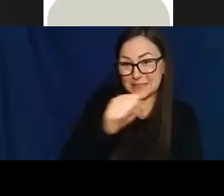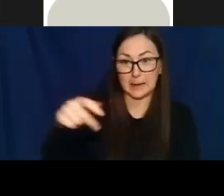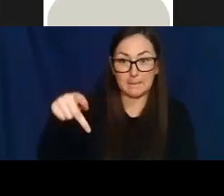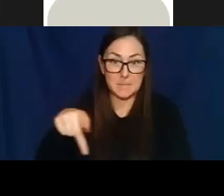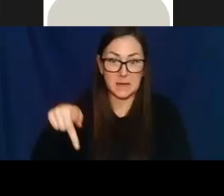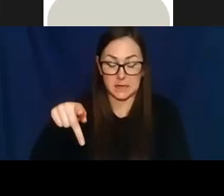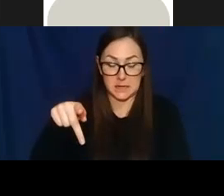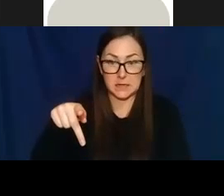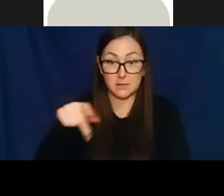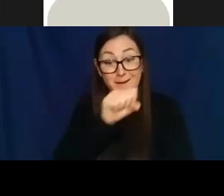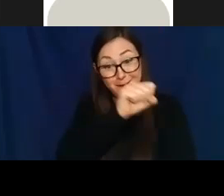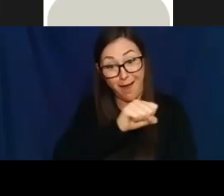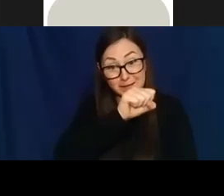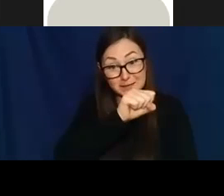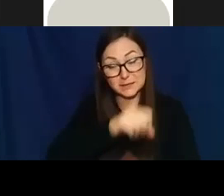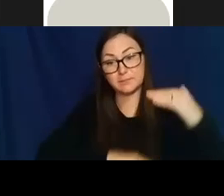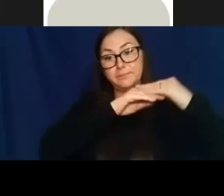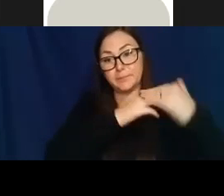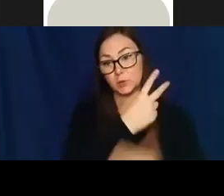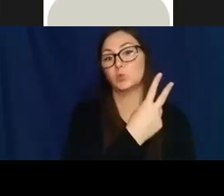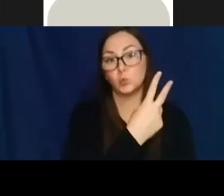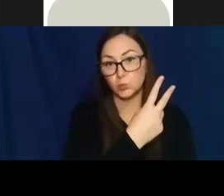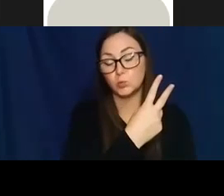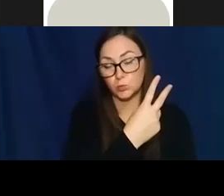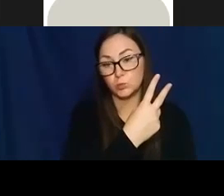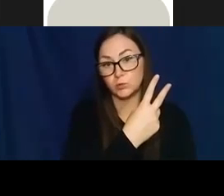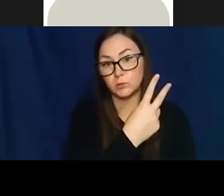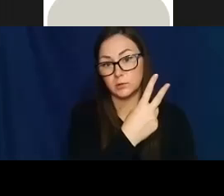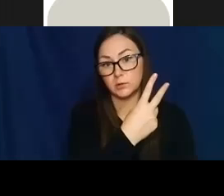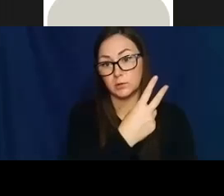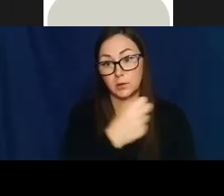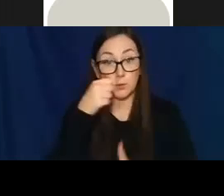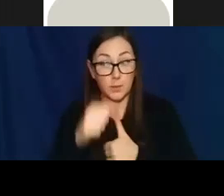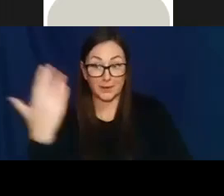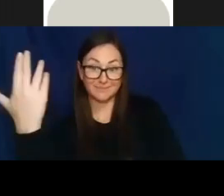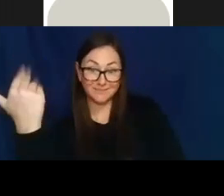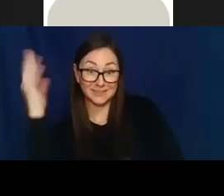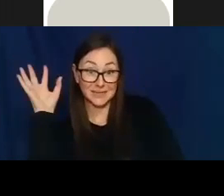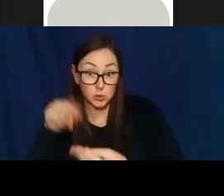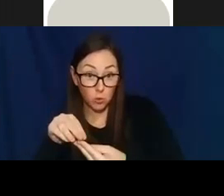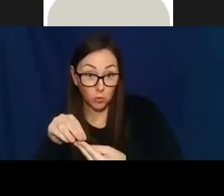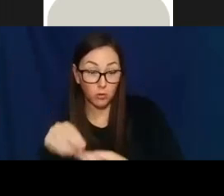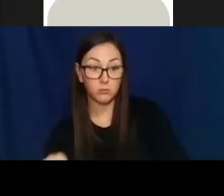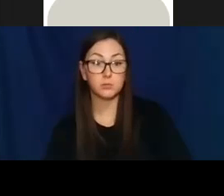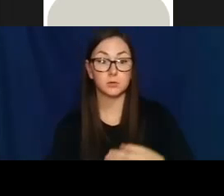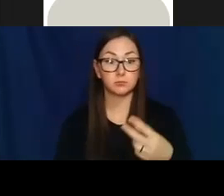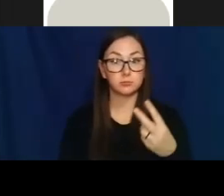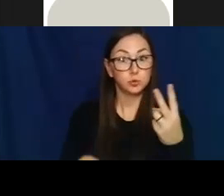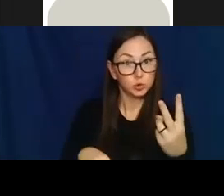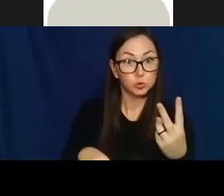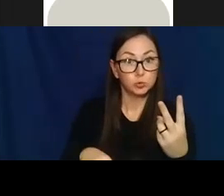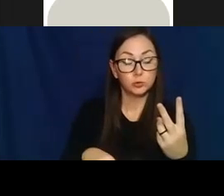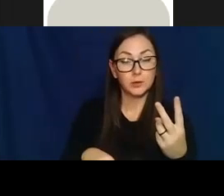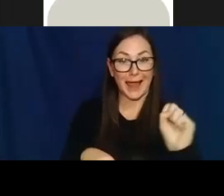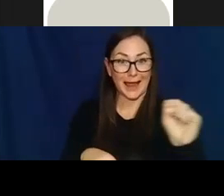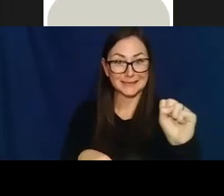s can handle a maximum of 2, so we stick, of those 15, we put 2 in the 2s2 orbit. And then